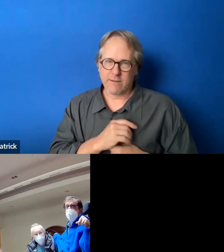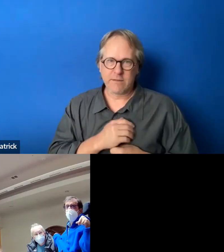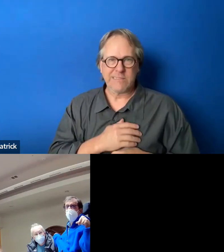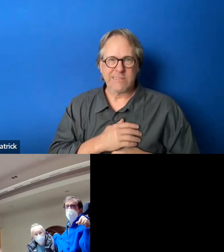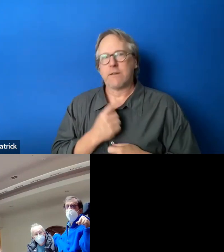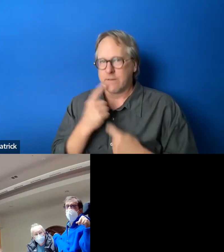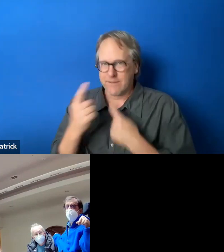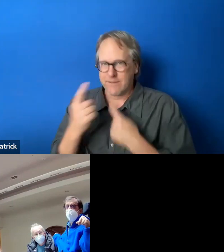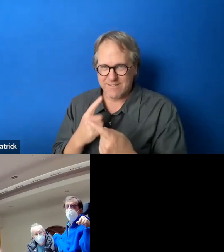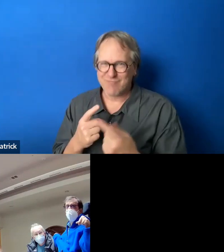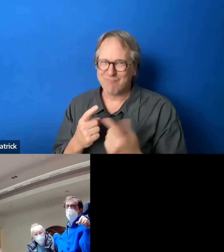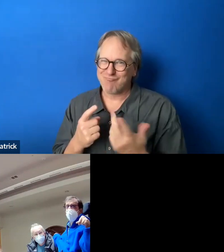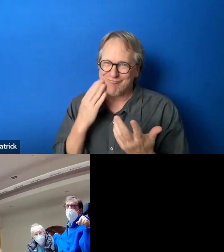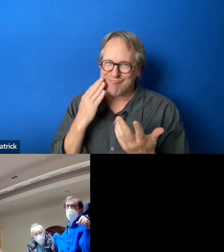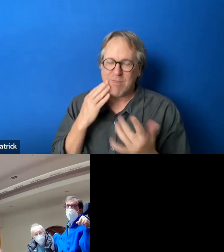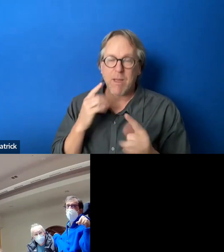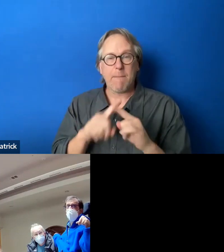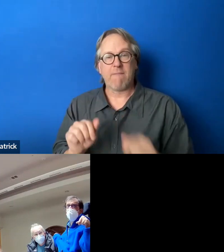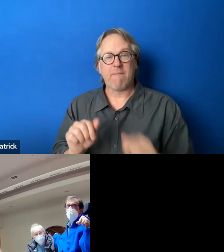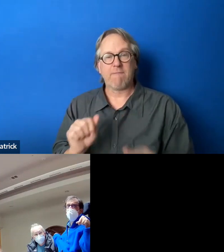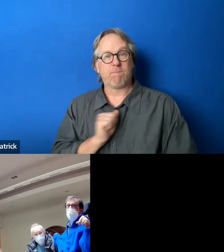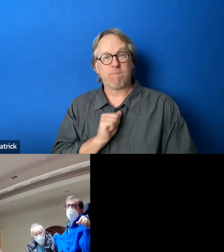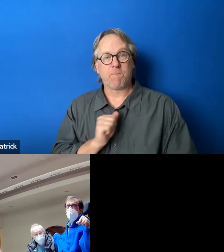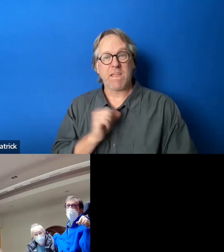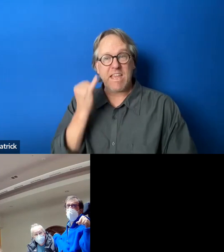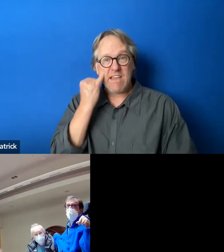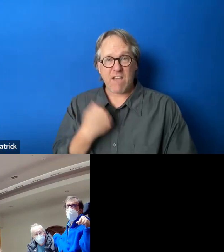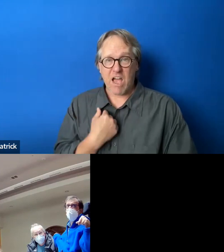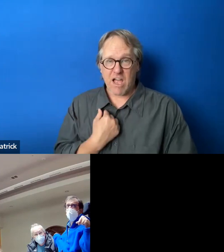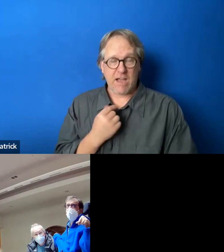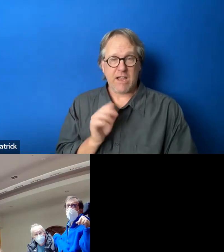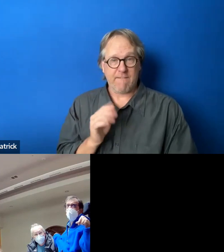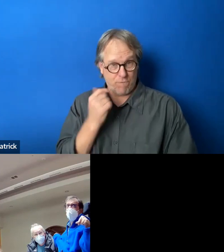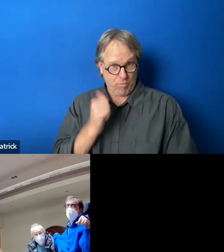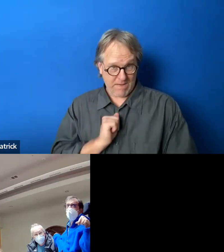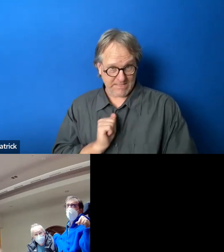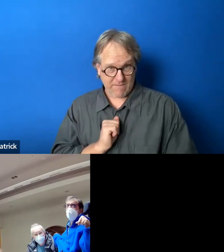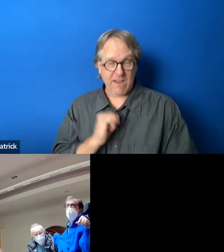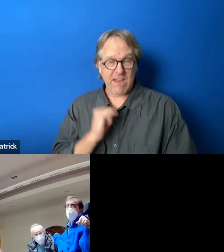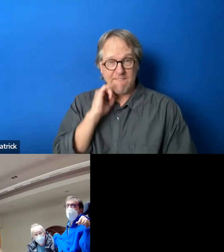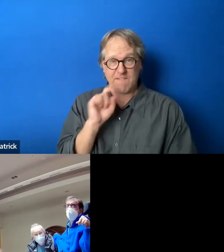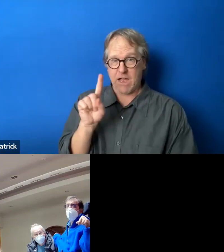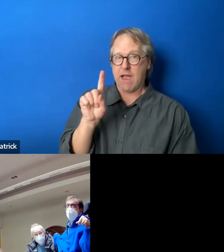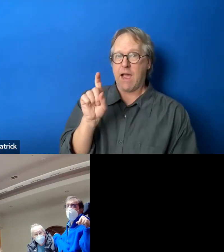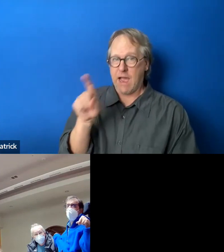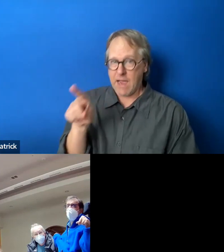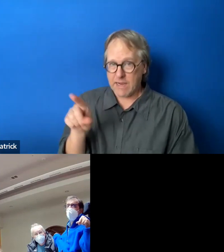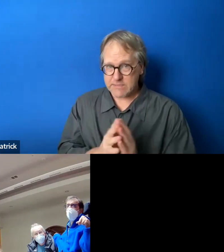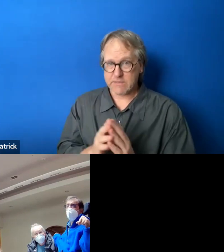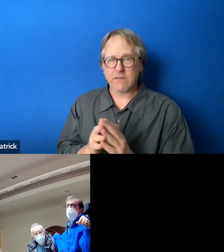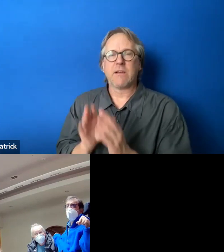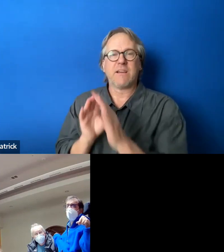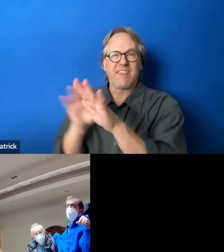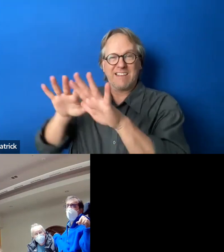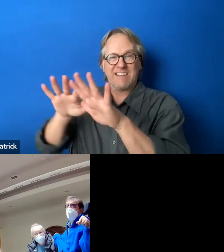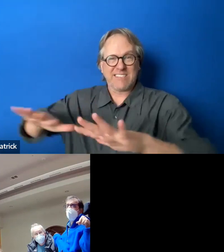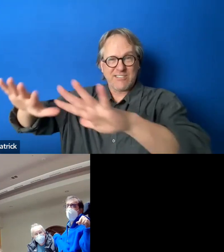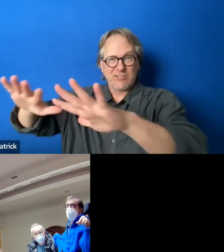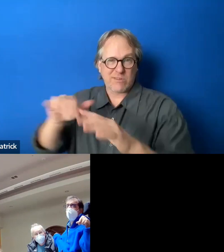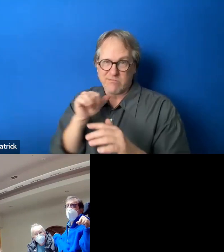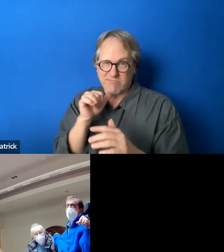I find when I just make the ask for what I need in an unfamiliar situation,